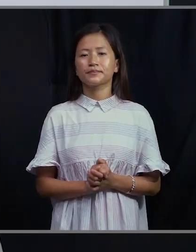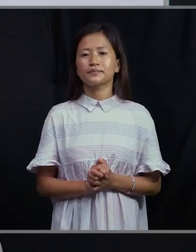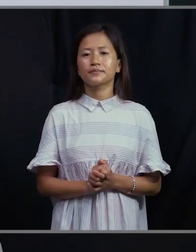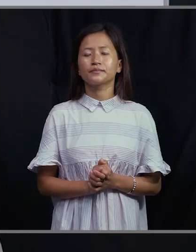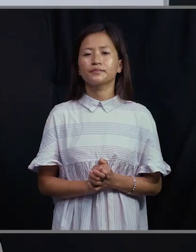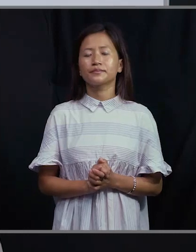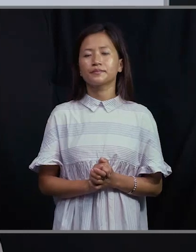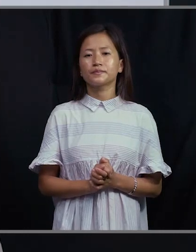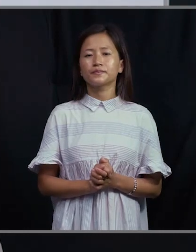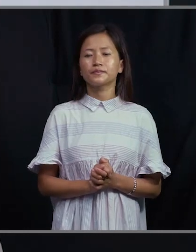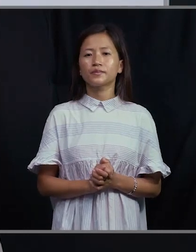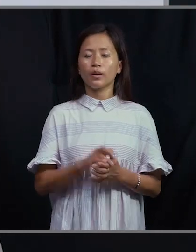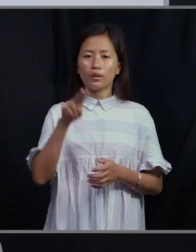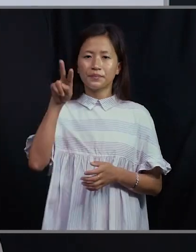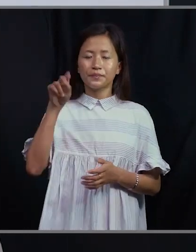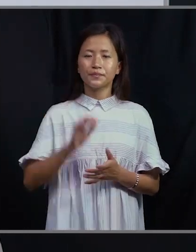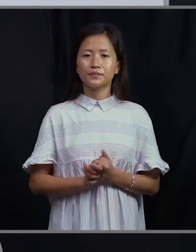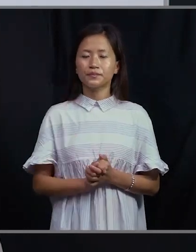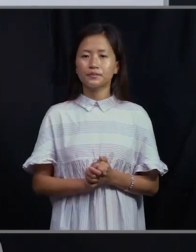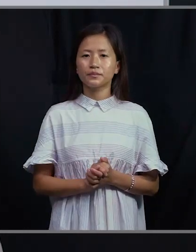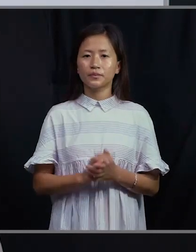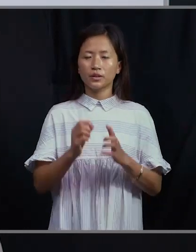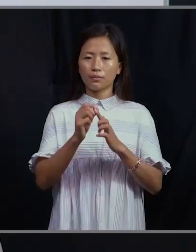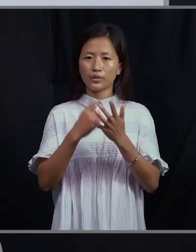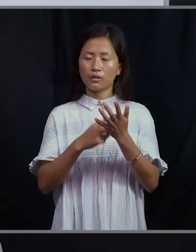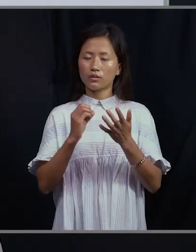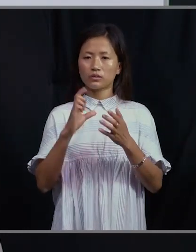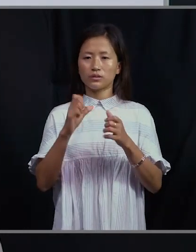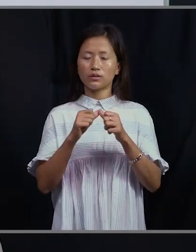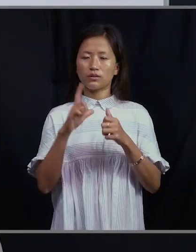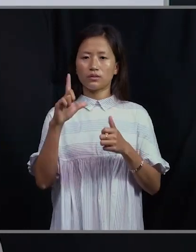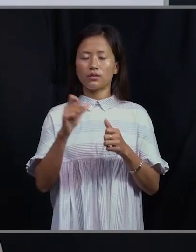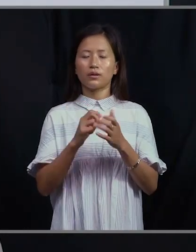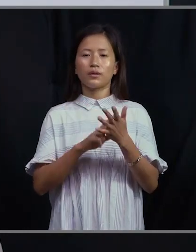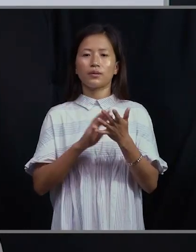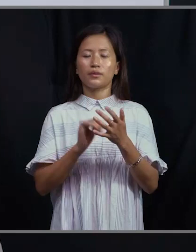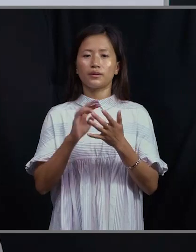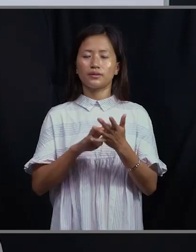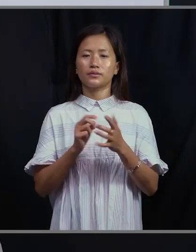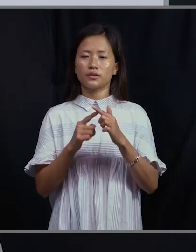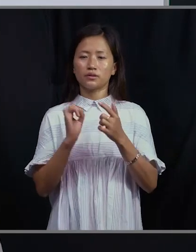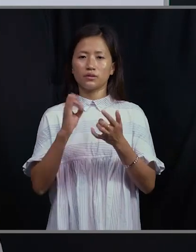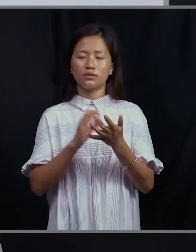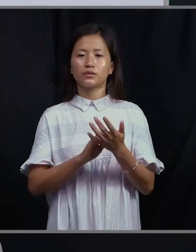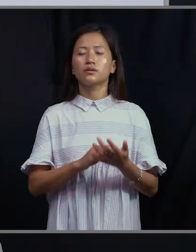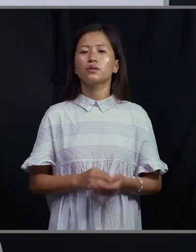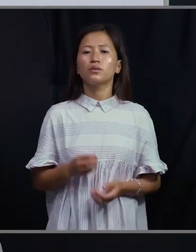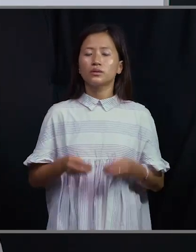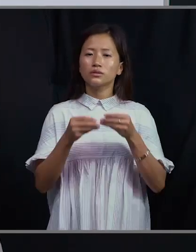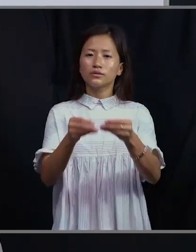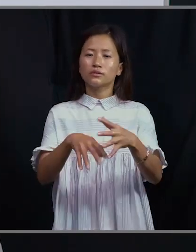B-A-N-N-S, reading of buns, which means it is like a proclamation which has been given, okay, by the priest or the